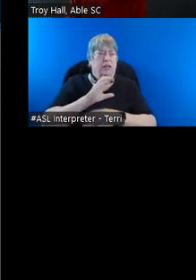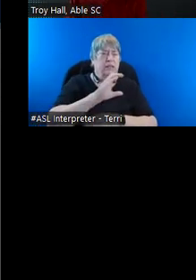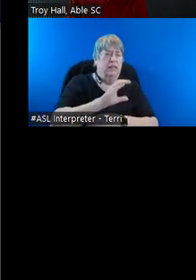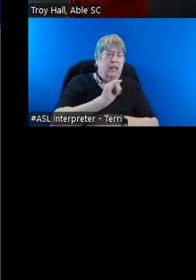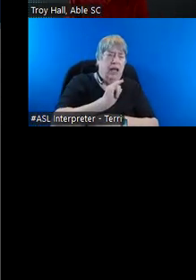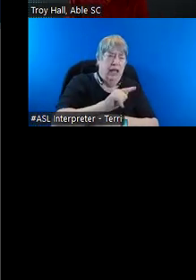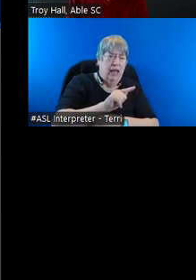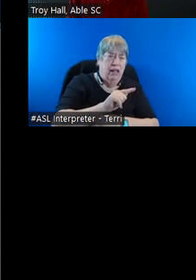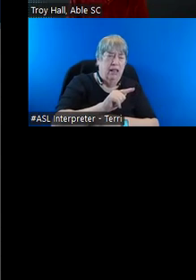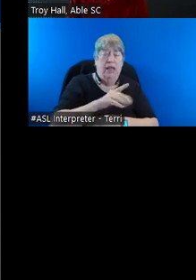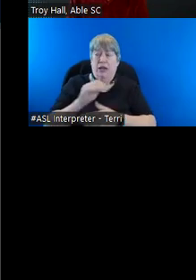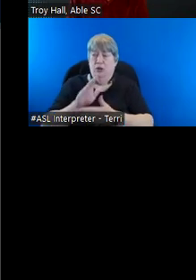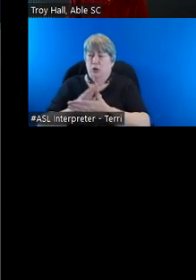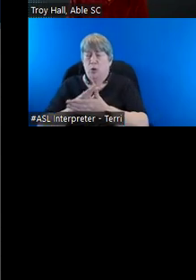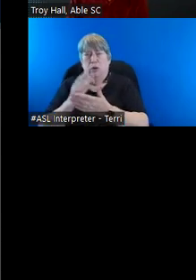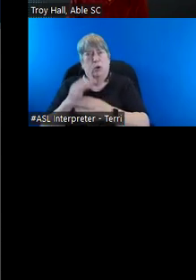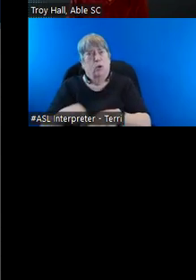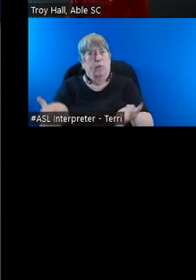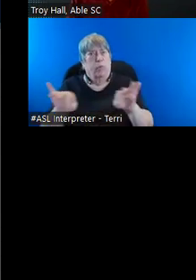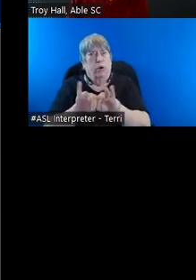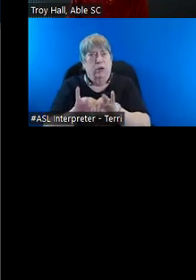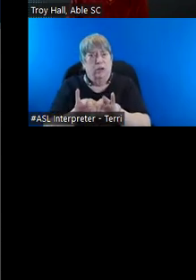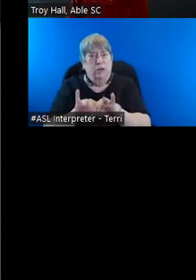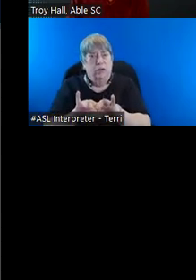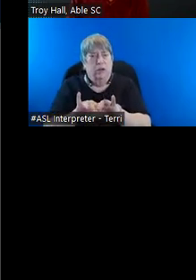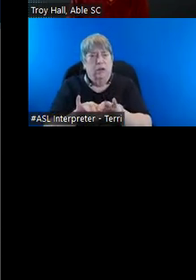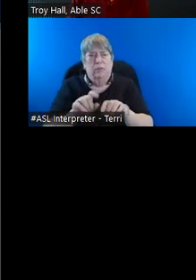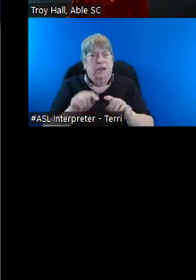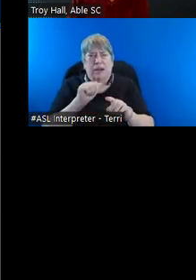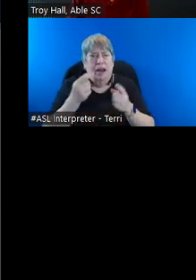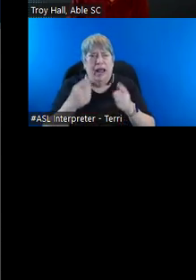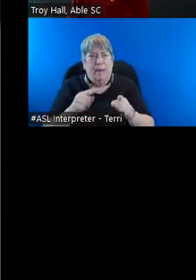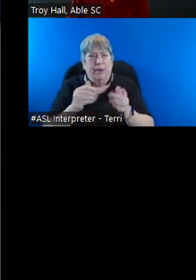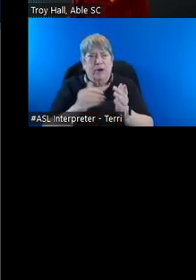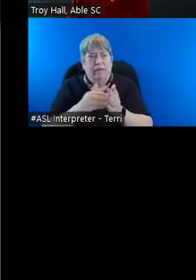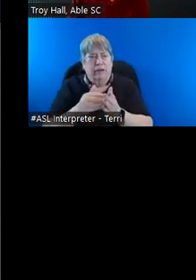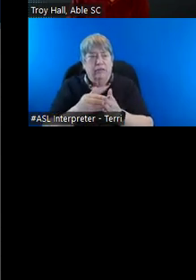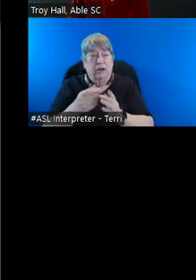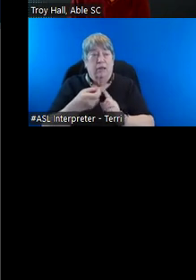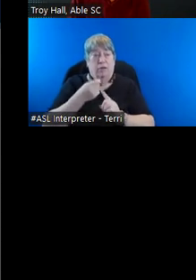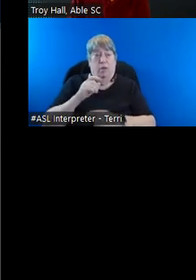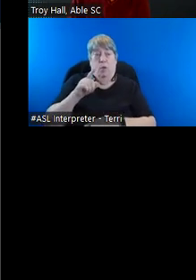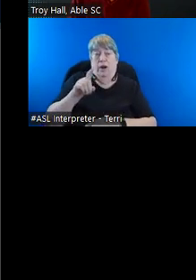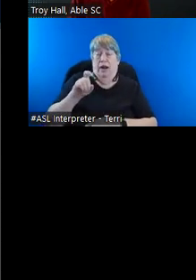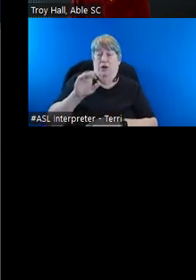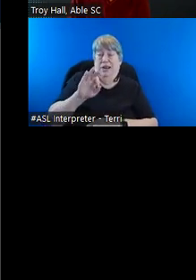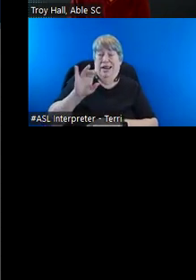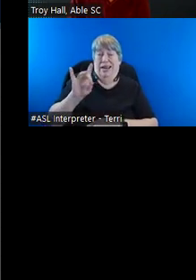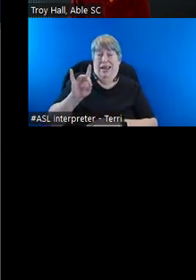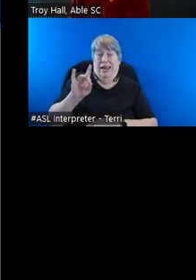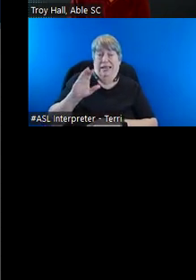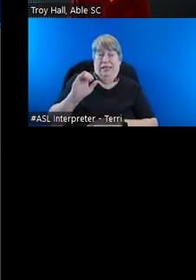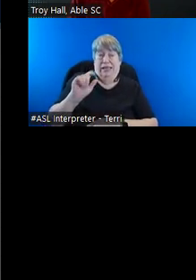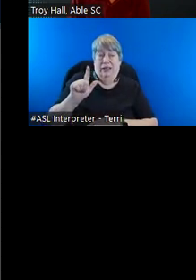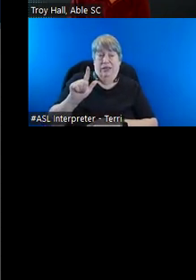and schools is essential, but it's not commonplace. So out of 198 CILs, they rank school coordination as